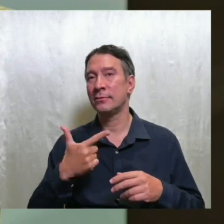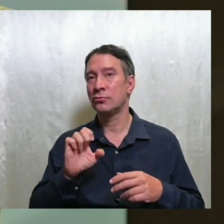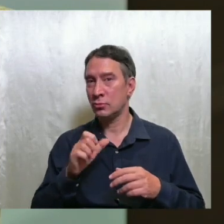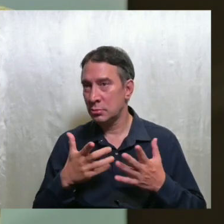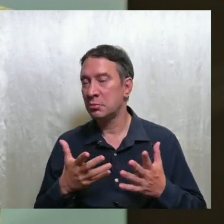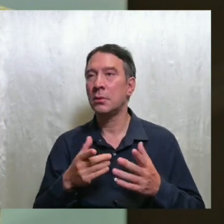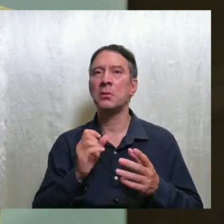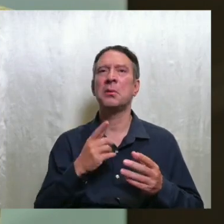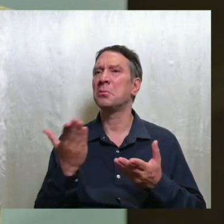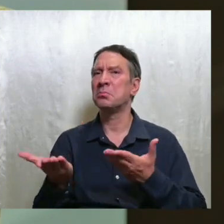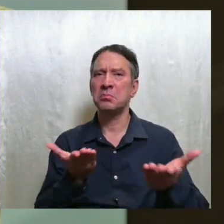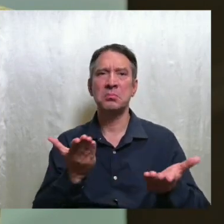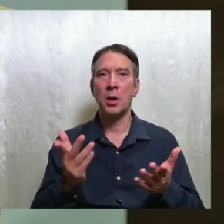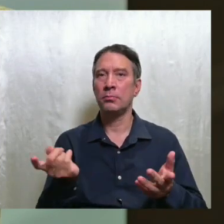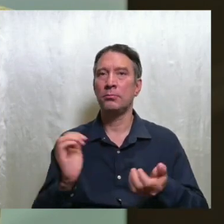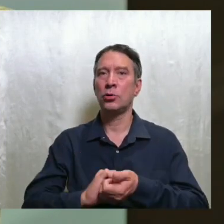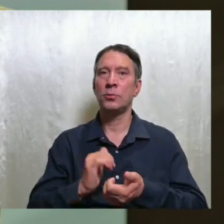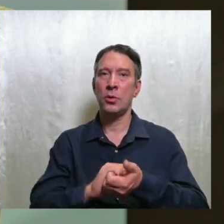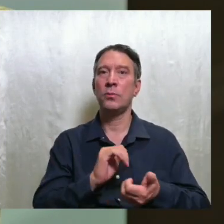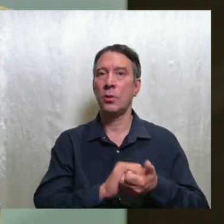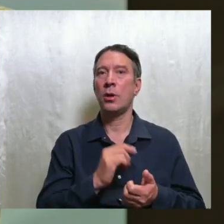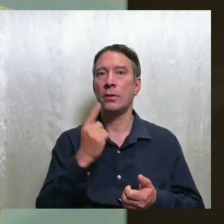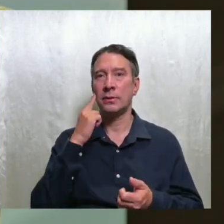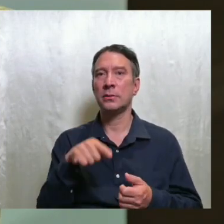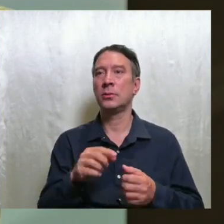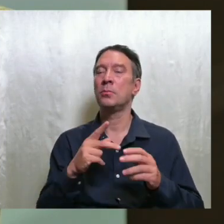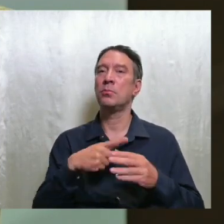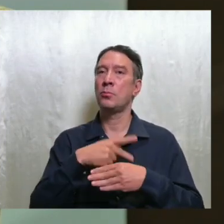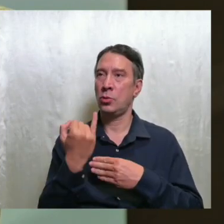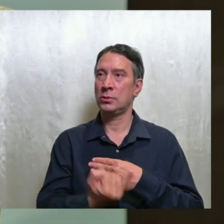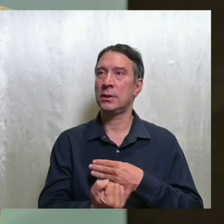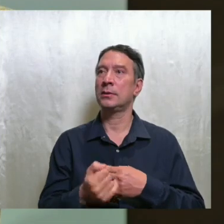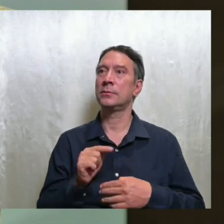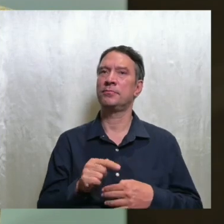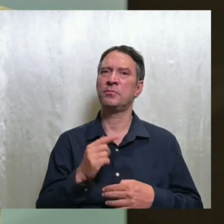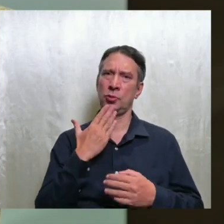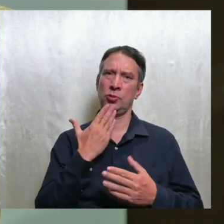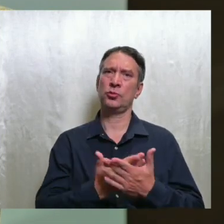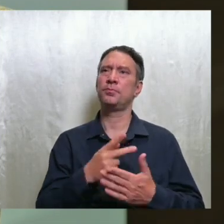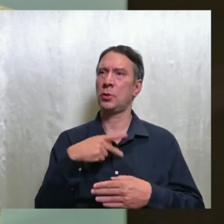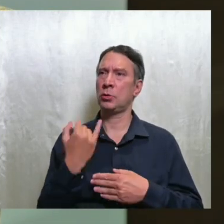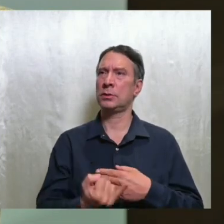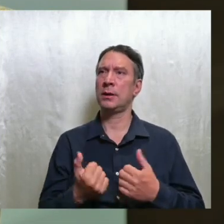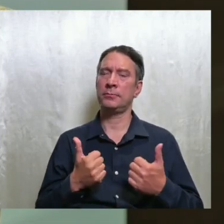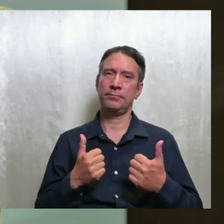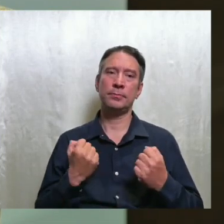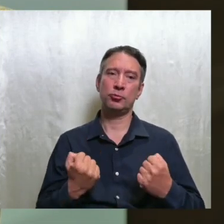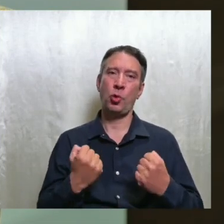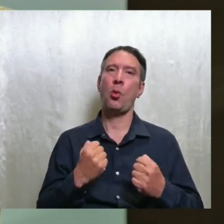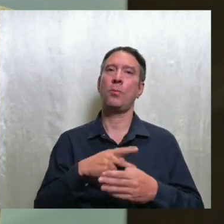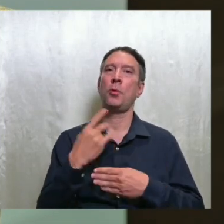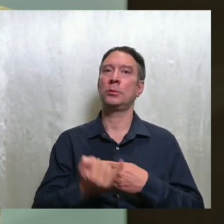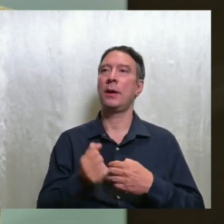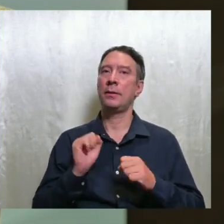program that really supports the needs of the community. So that's what I like about, Skills Build. It's actually quite